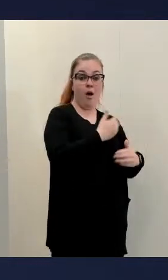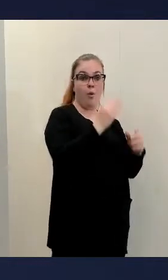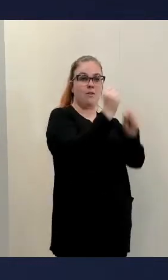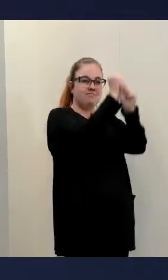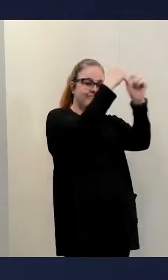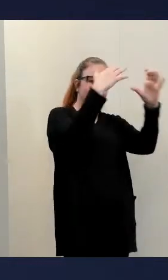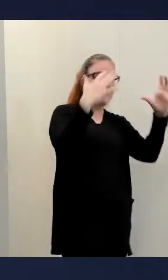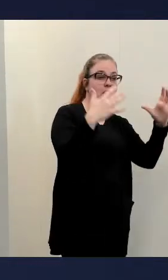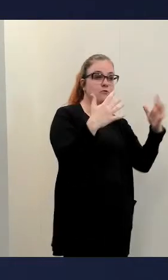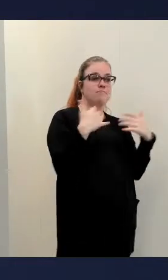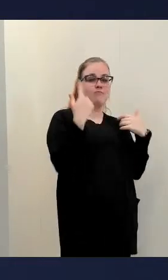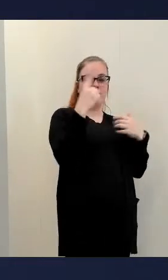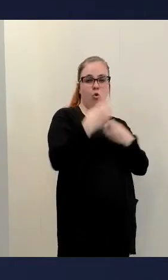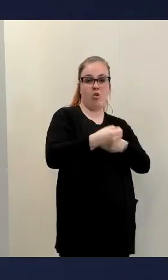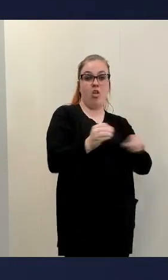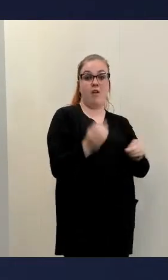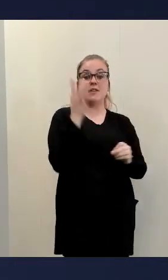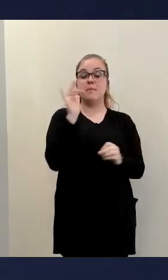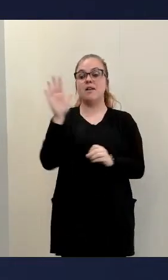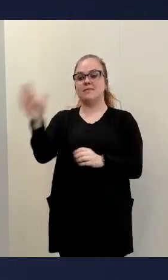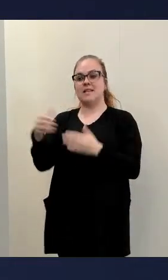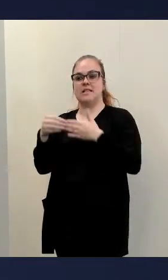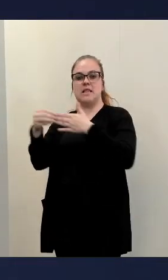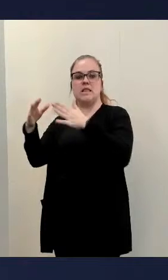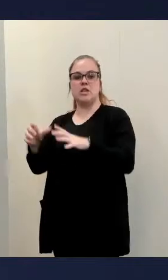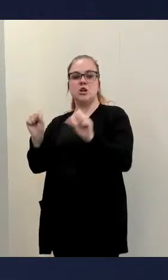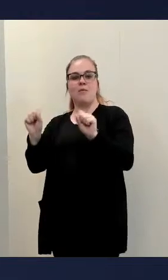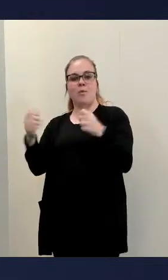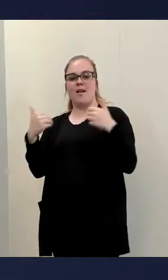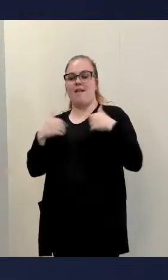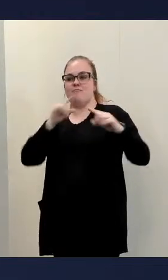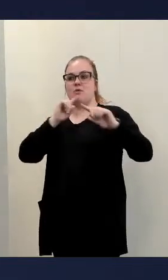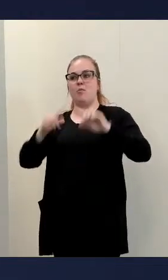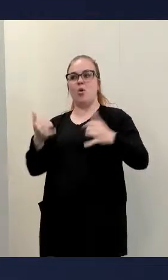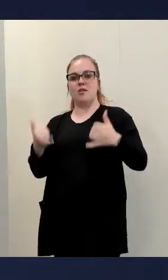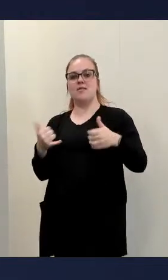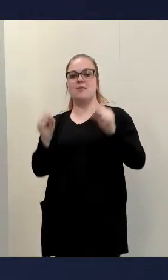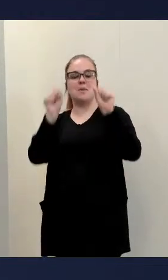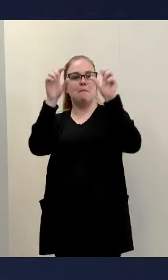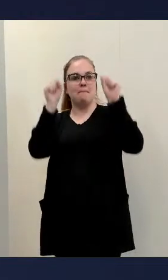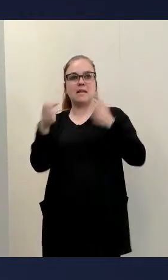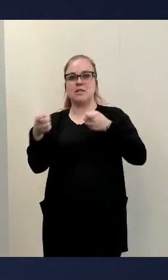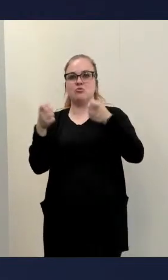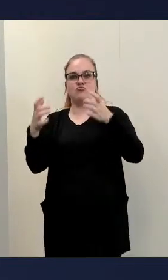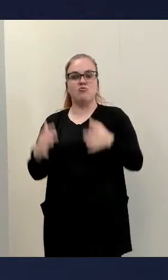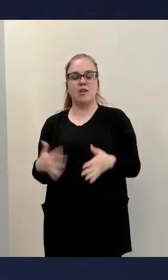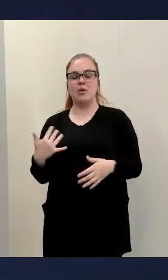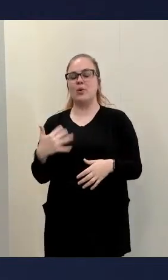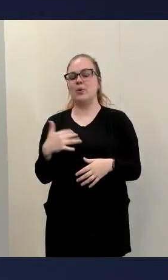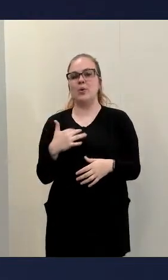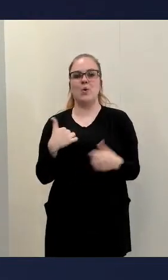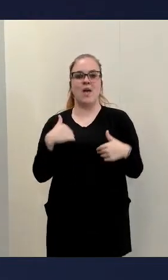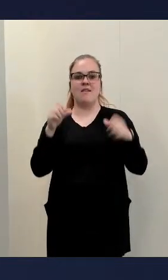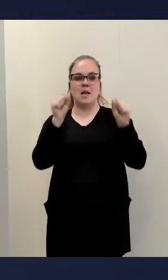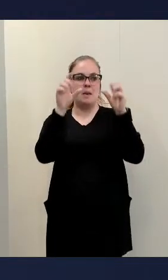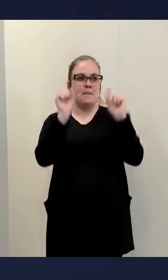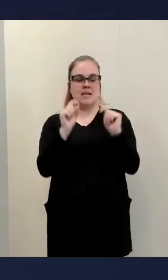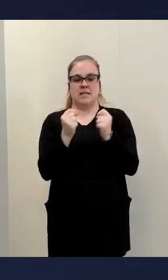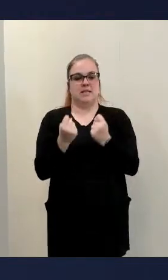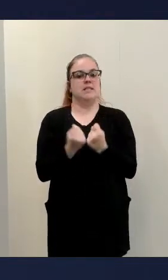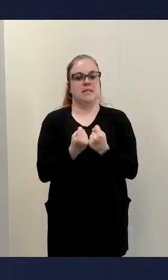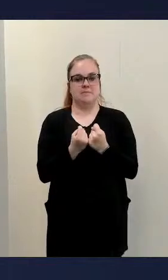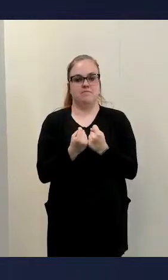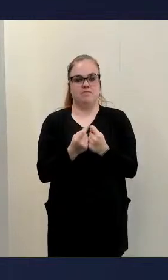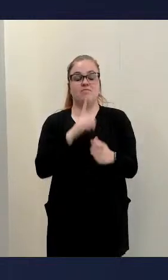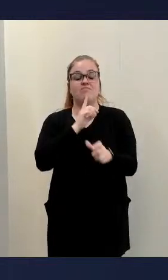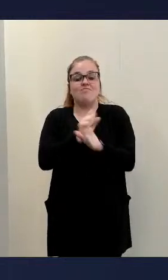Health Equity, and because of the leadership of the county executive, we have this amazing report, we have this amazing director, and we have this amazing team that